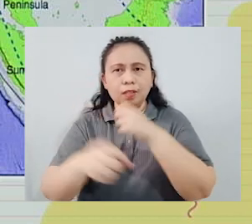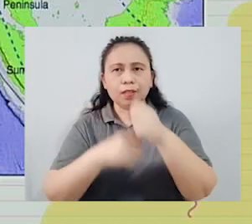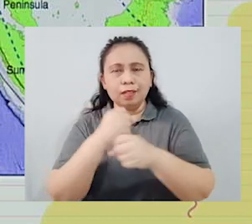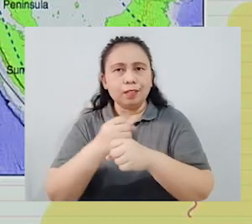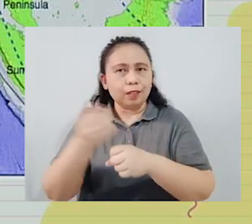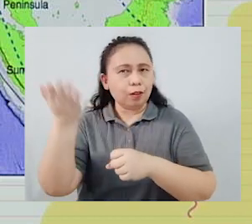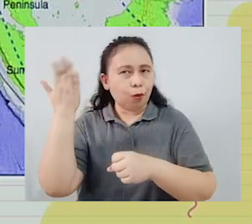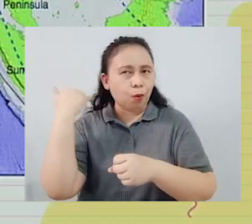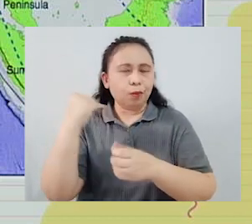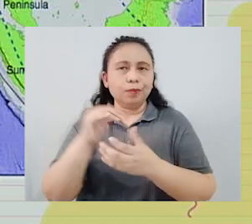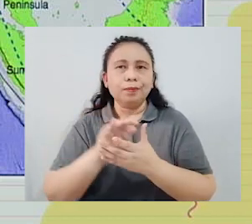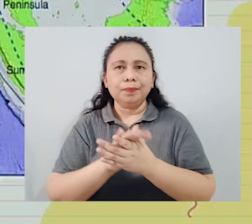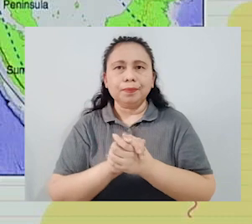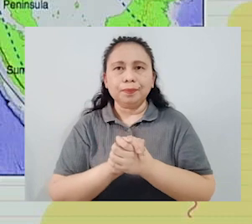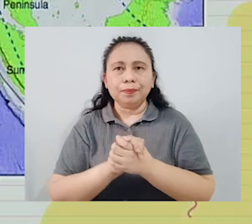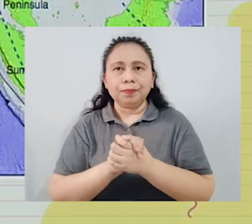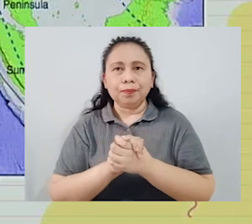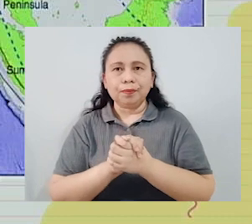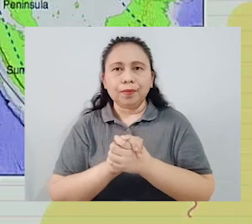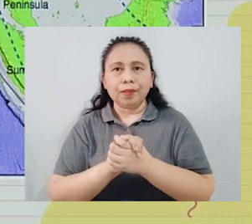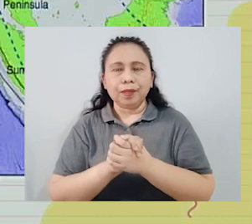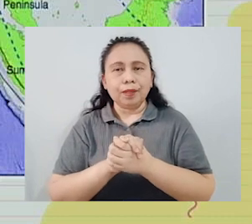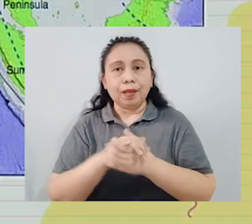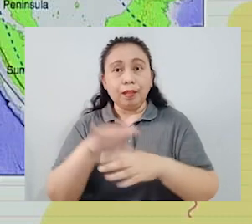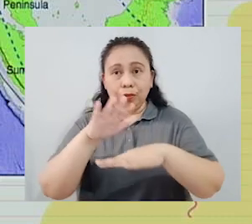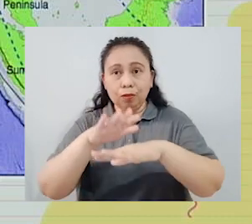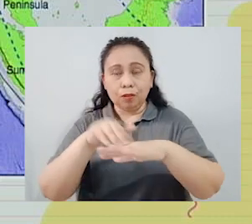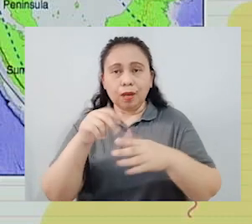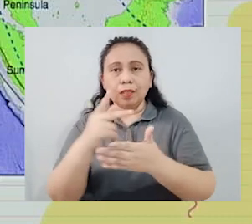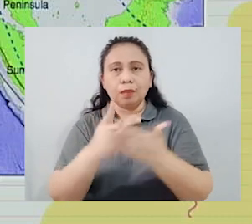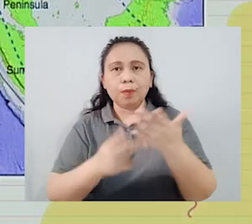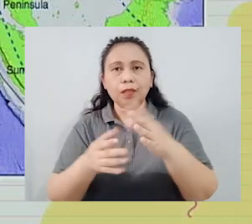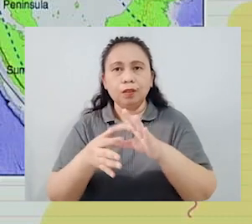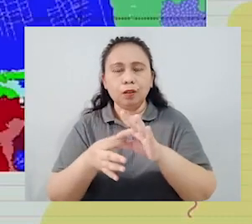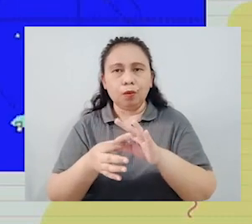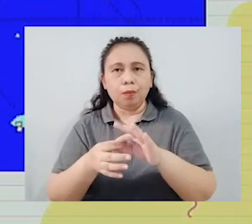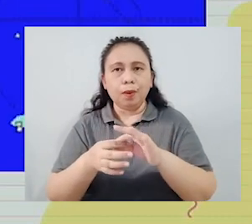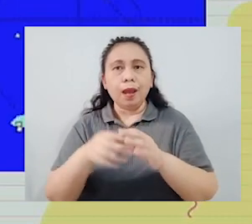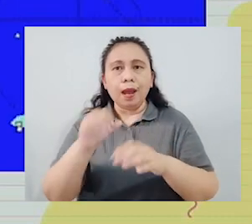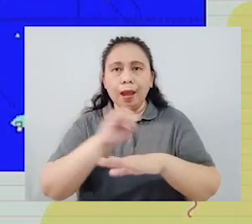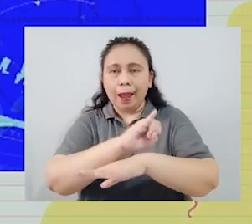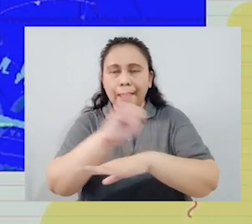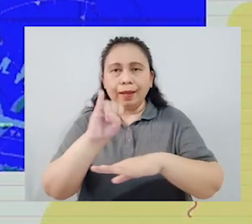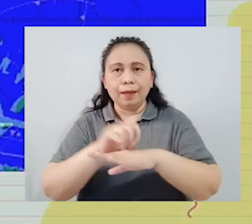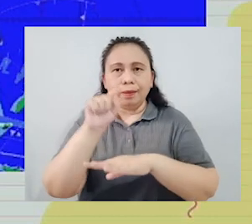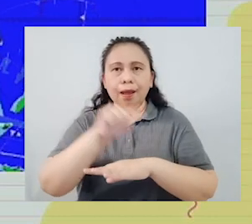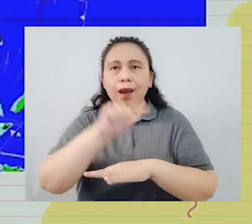Philippine Sea Plate and are considered as part of the island arcs.